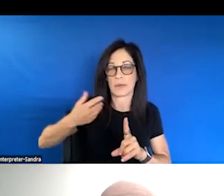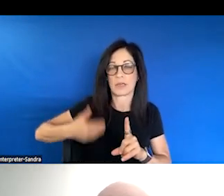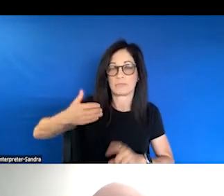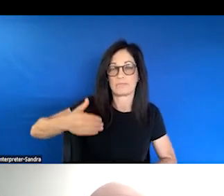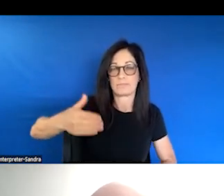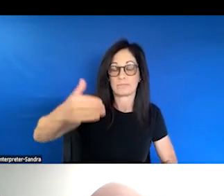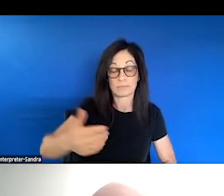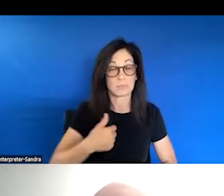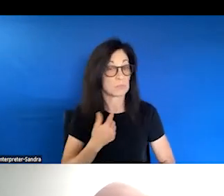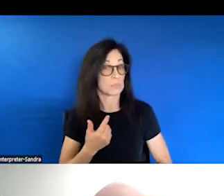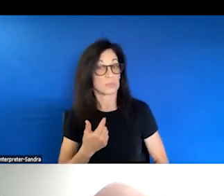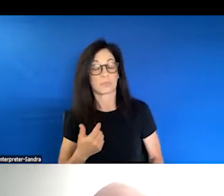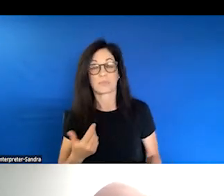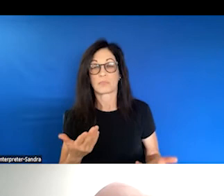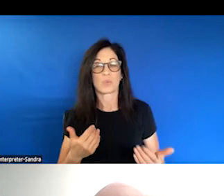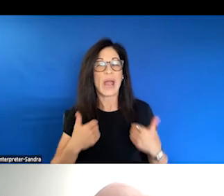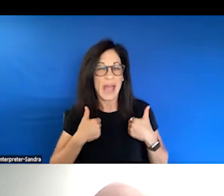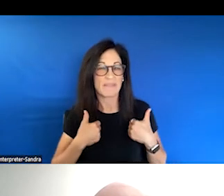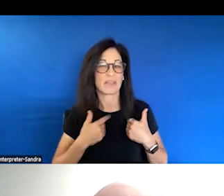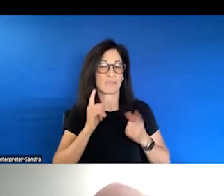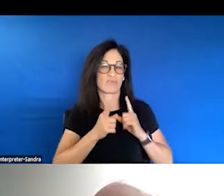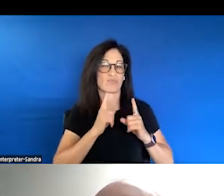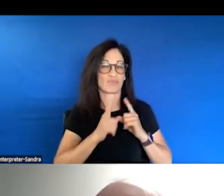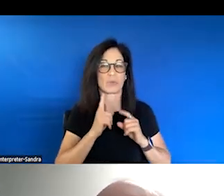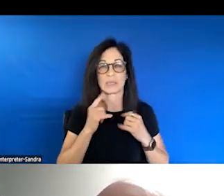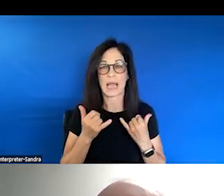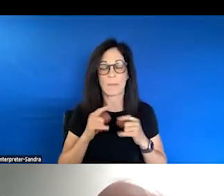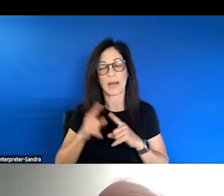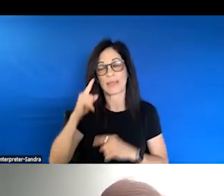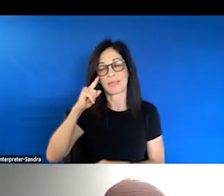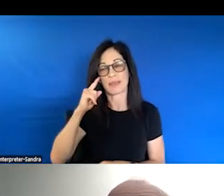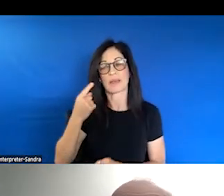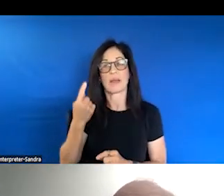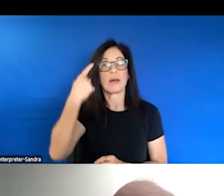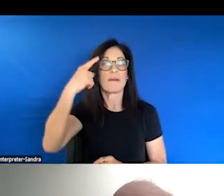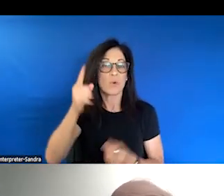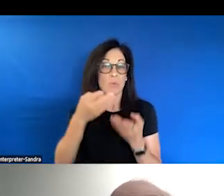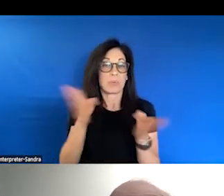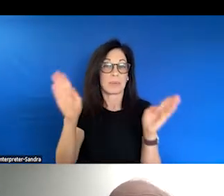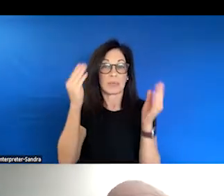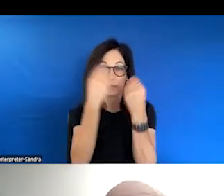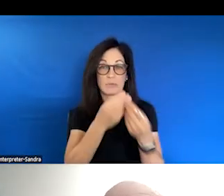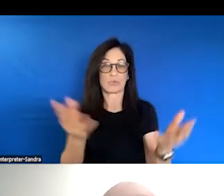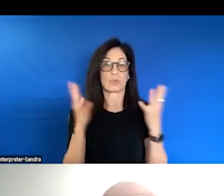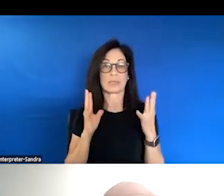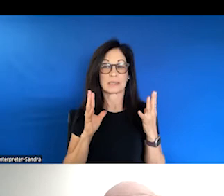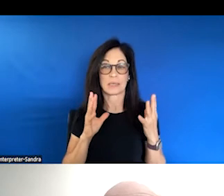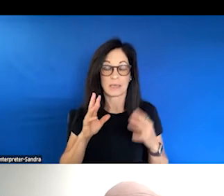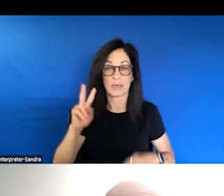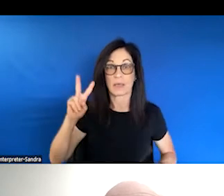So, we're happy to have individual conversations, but I think in terms of publicly releasing, volume